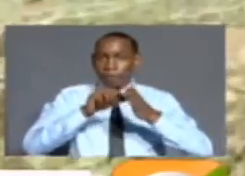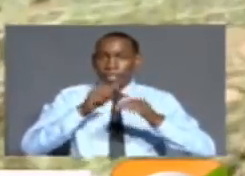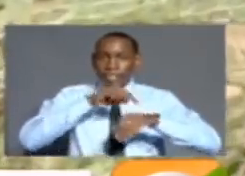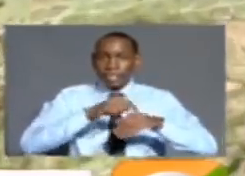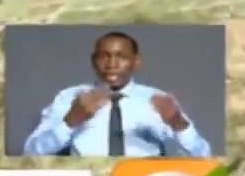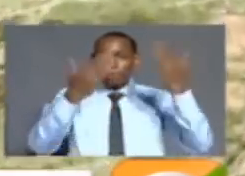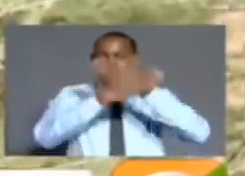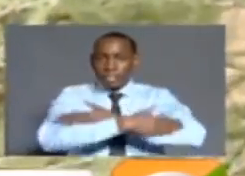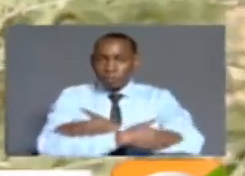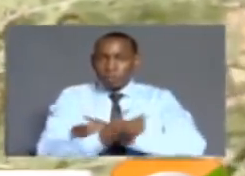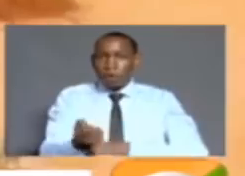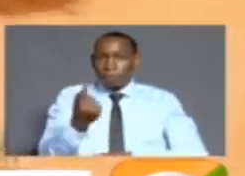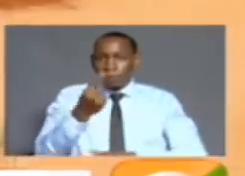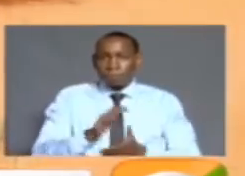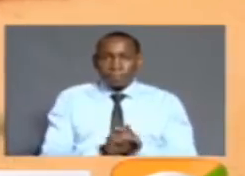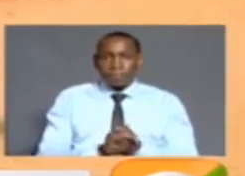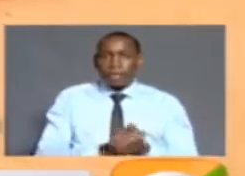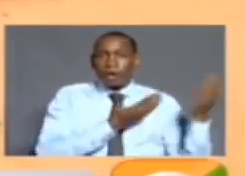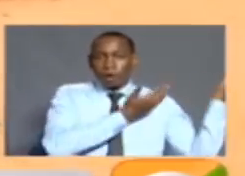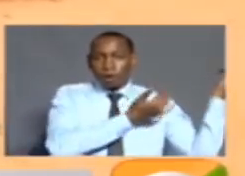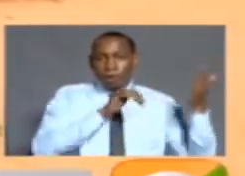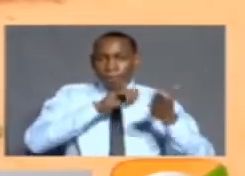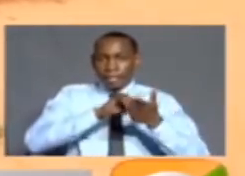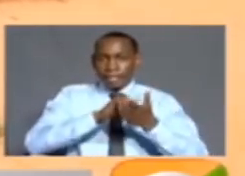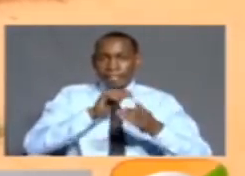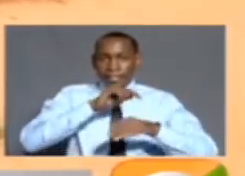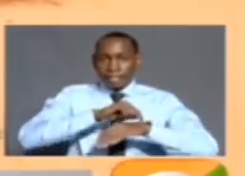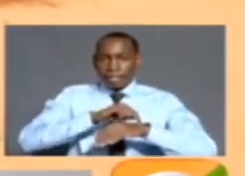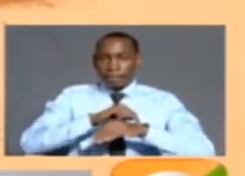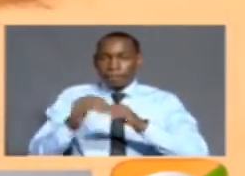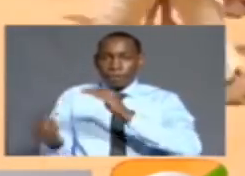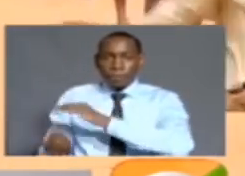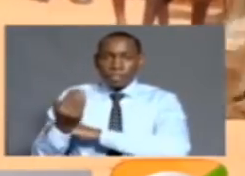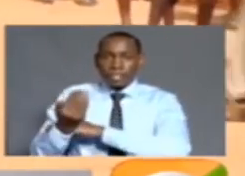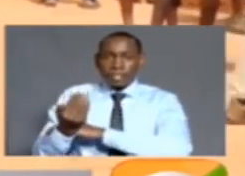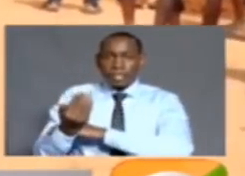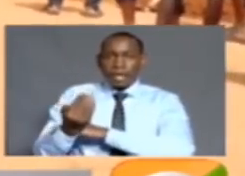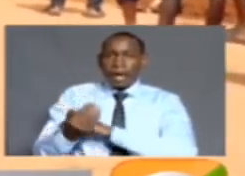darkness sets in. Theirs is to hope that when dawn comes, it will not come with morning.